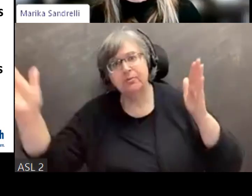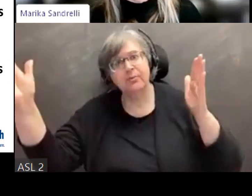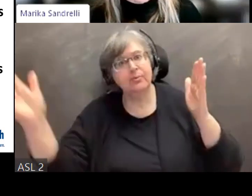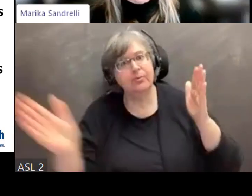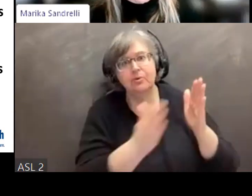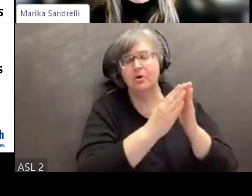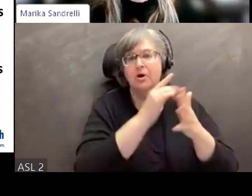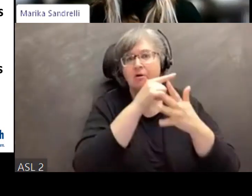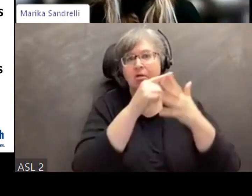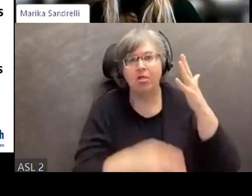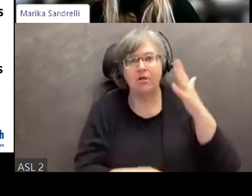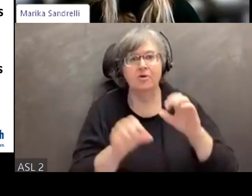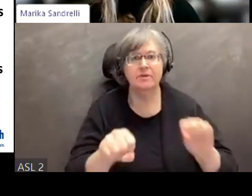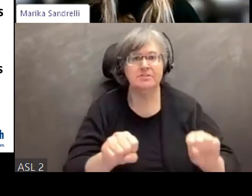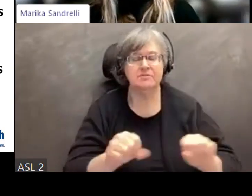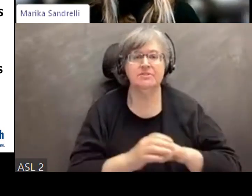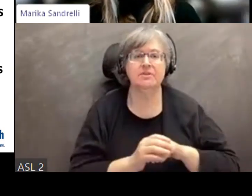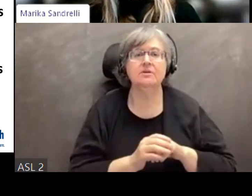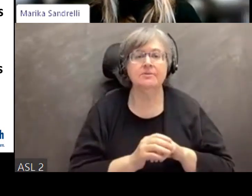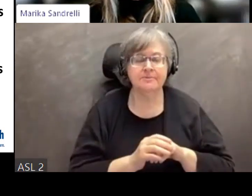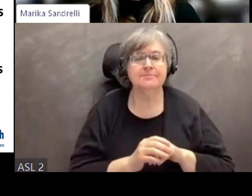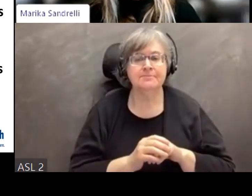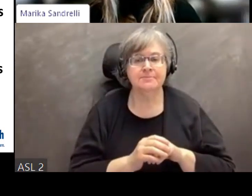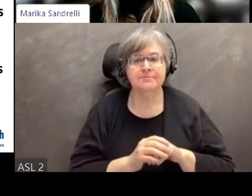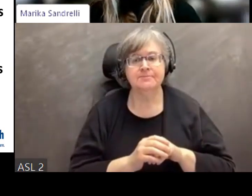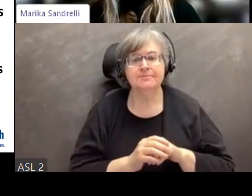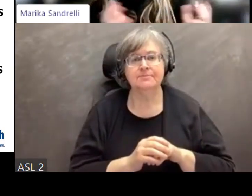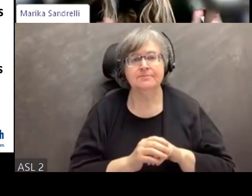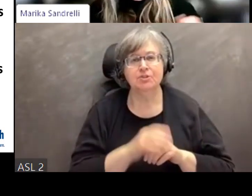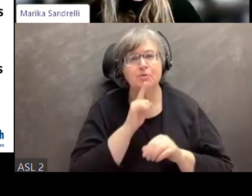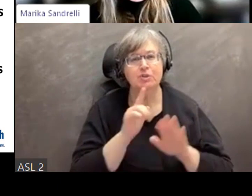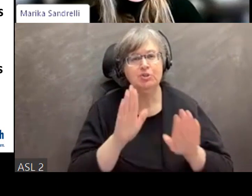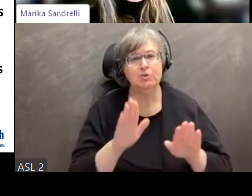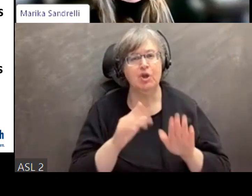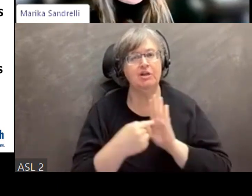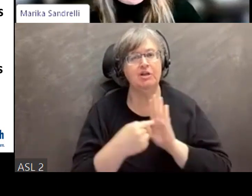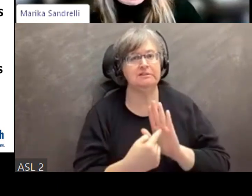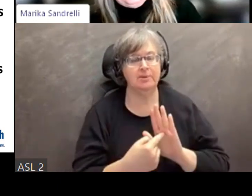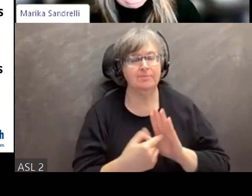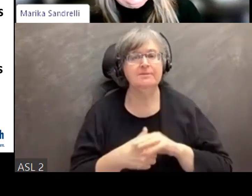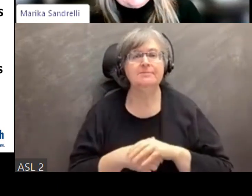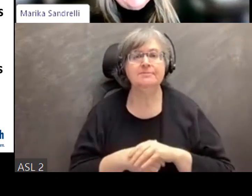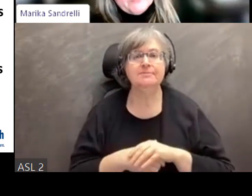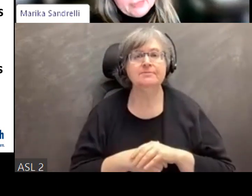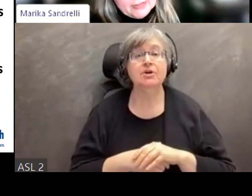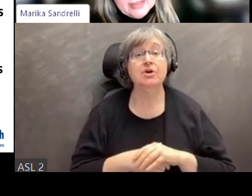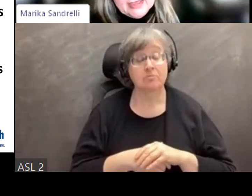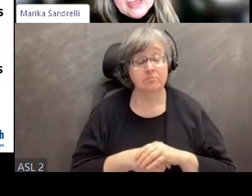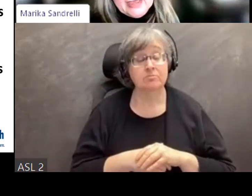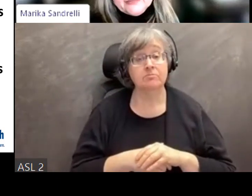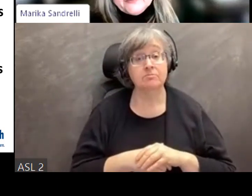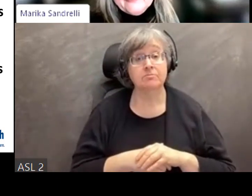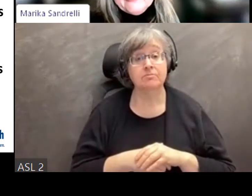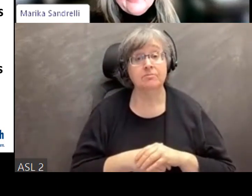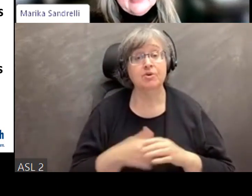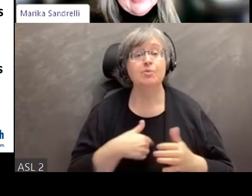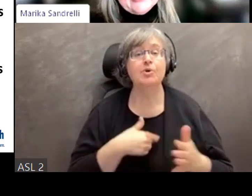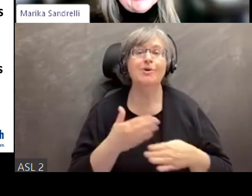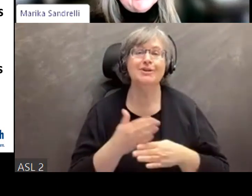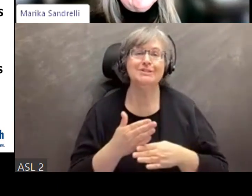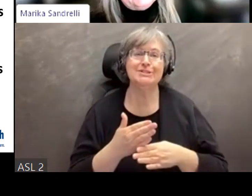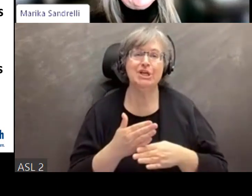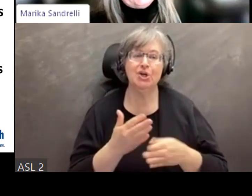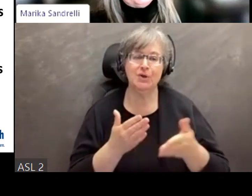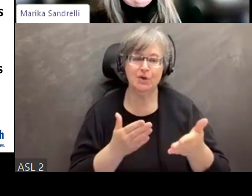spectrum of possibility and less defensiveness. So some great examples. Another thing that we'd